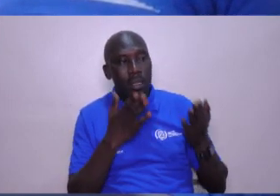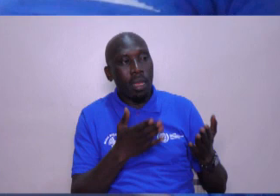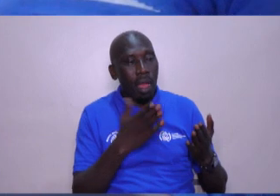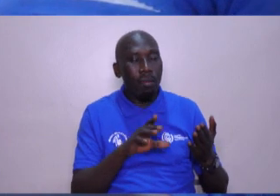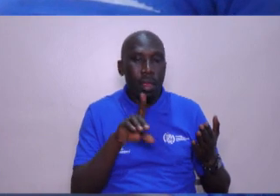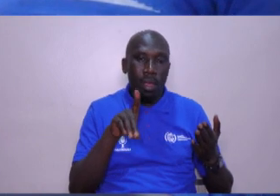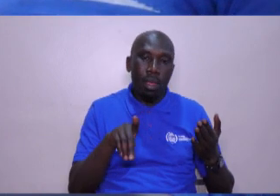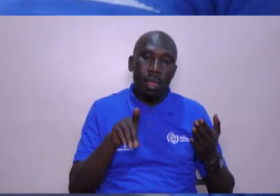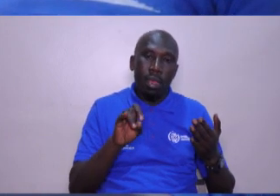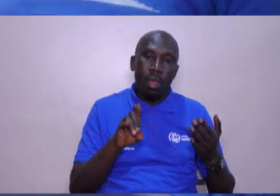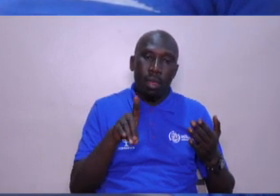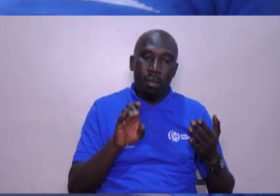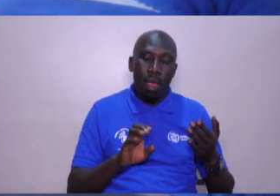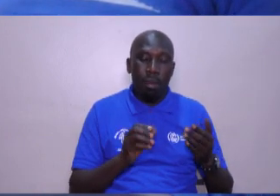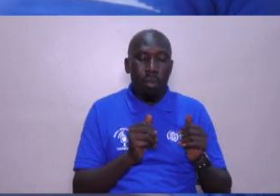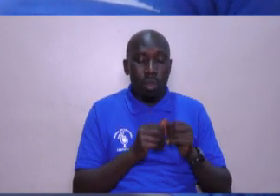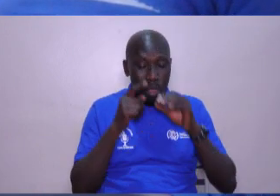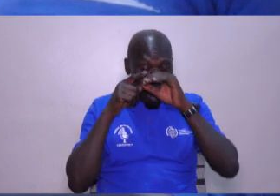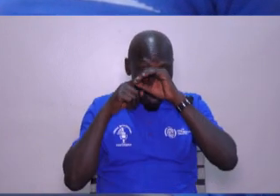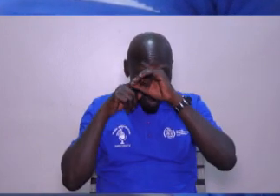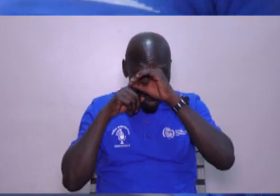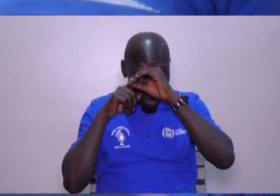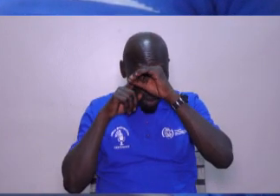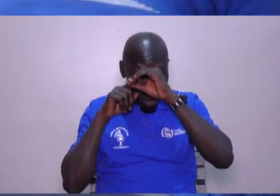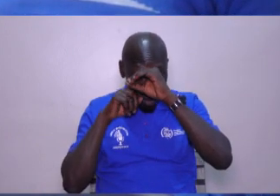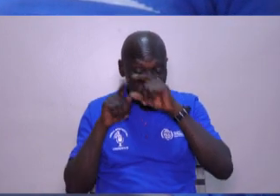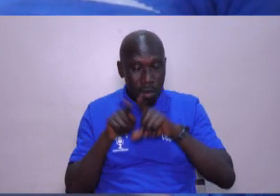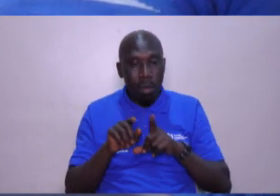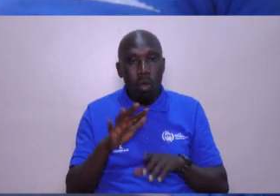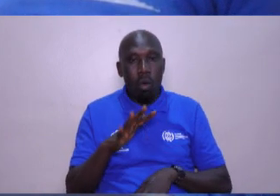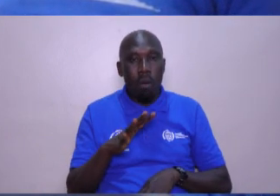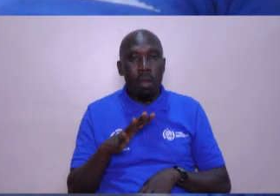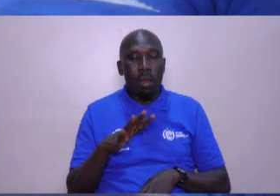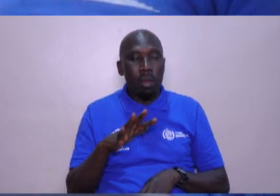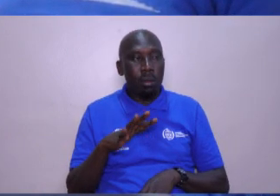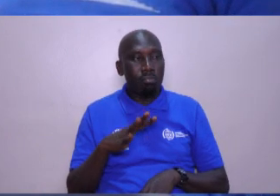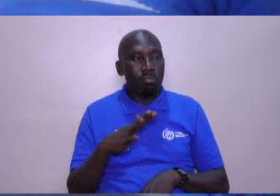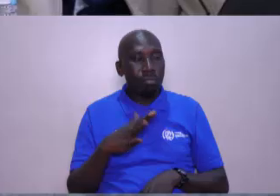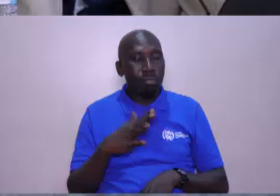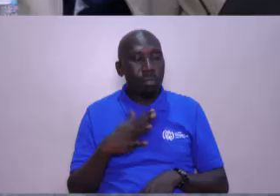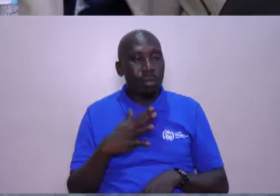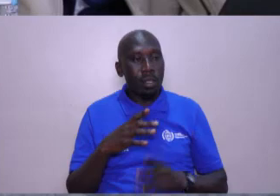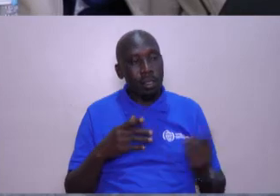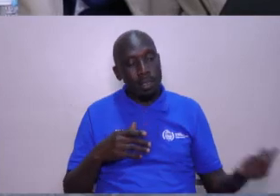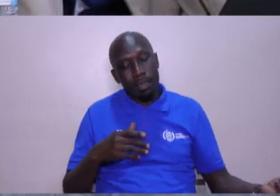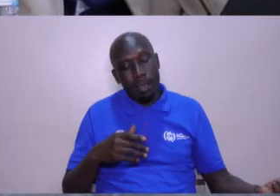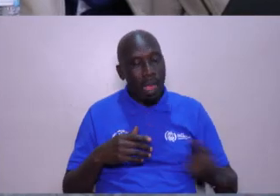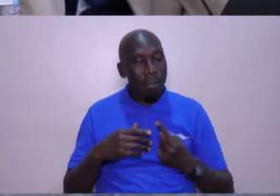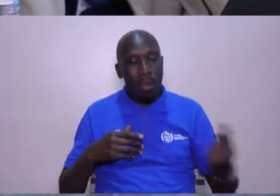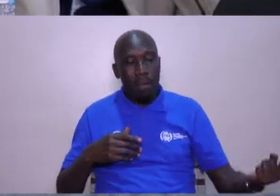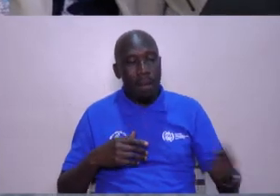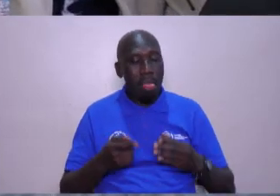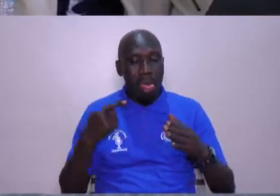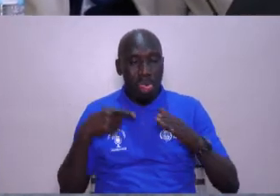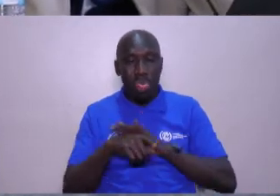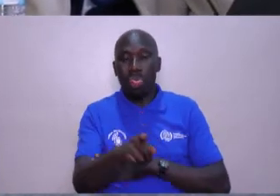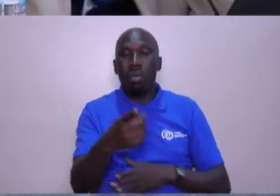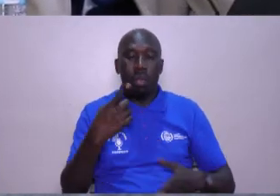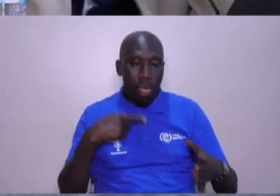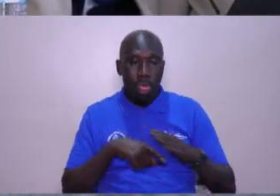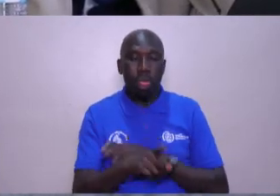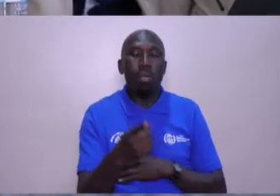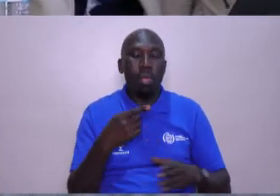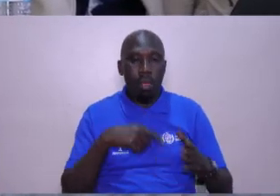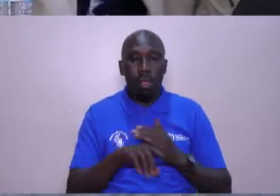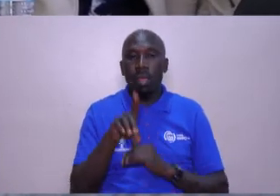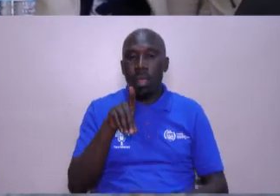pipe with a hole in it, and water is coming out of that hole. Now you're trying to explain to